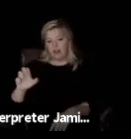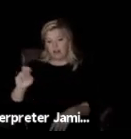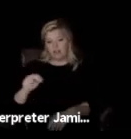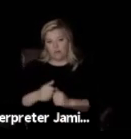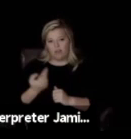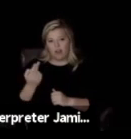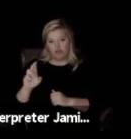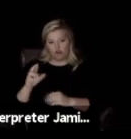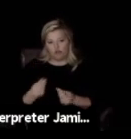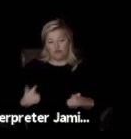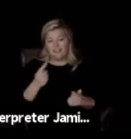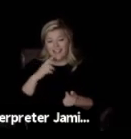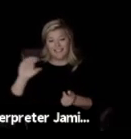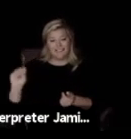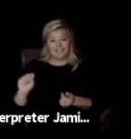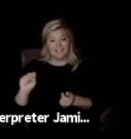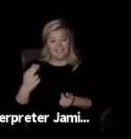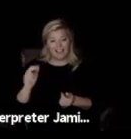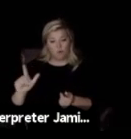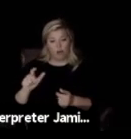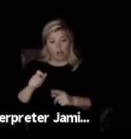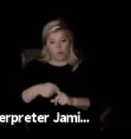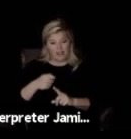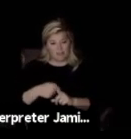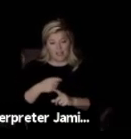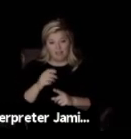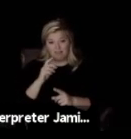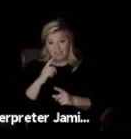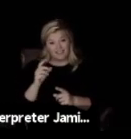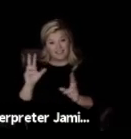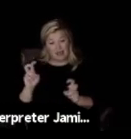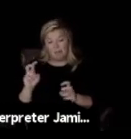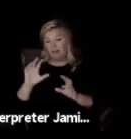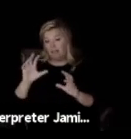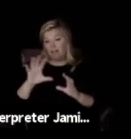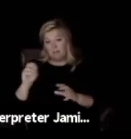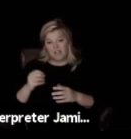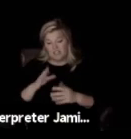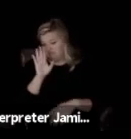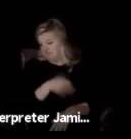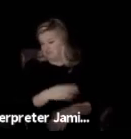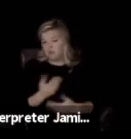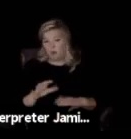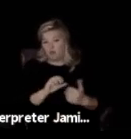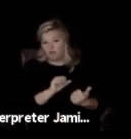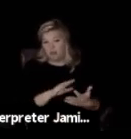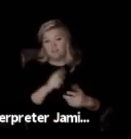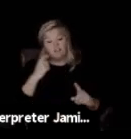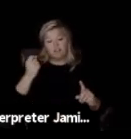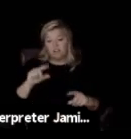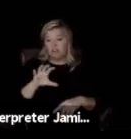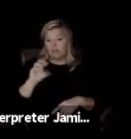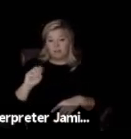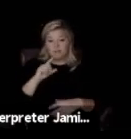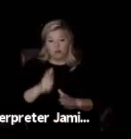Solutions says sexual harassment is a topic a lot of companies don't want to address. There is a responsibility to provide a workplace that is free from any type